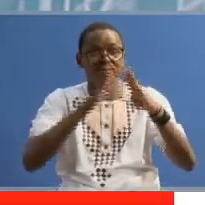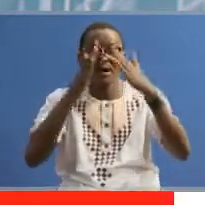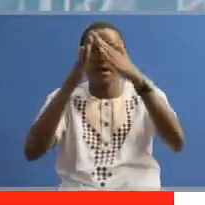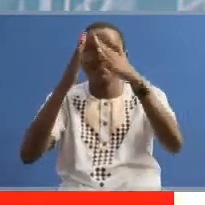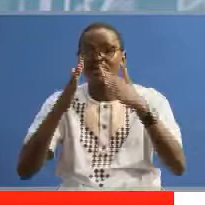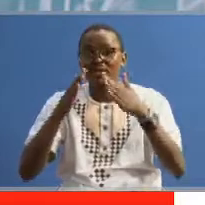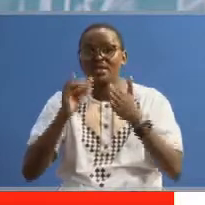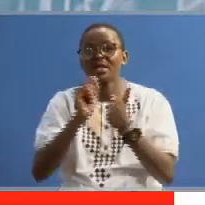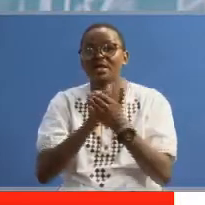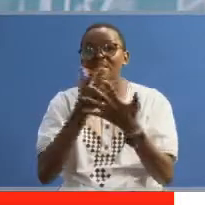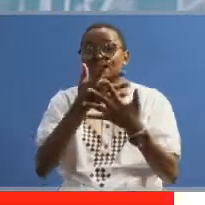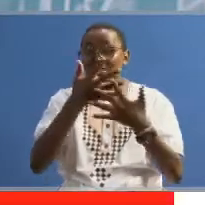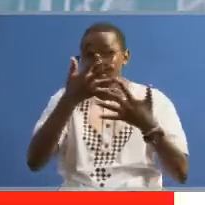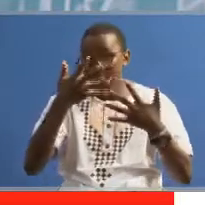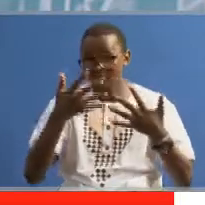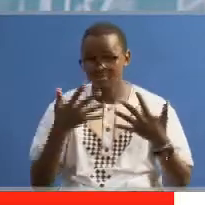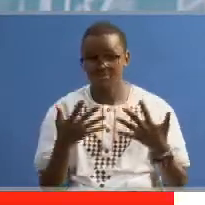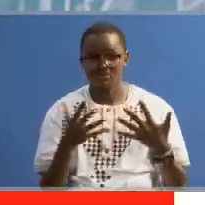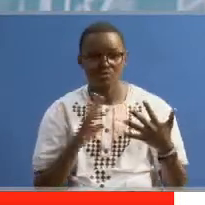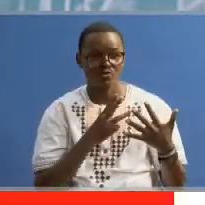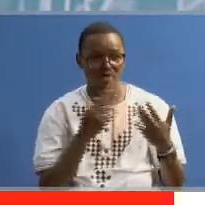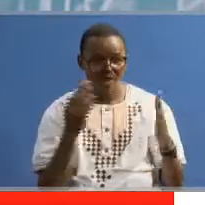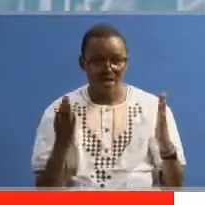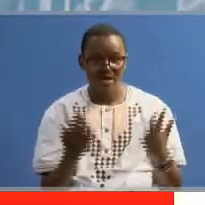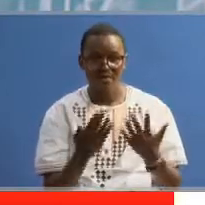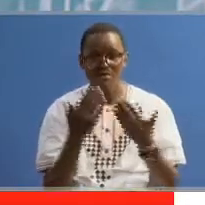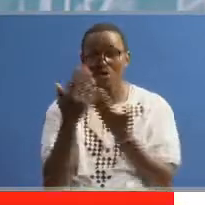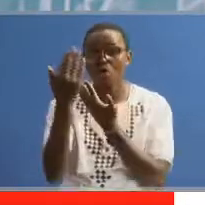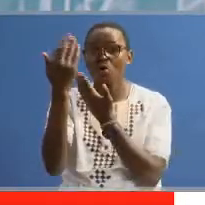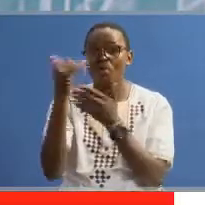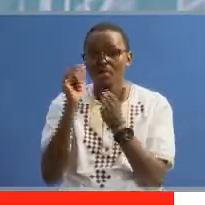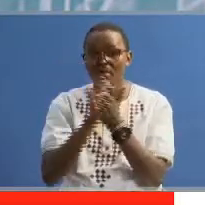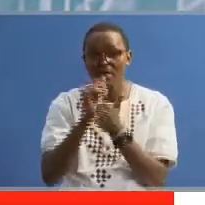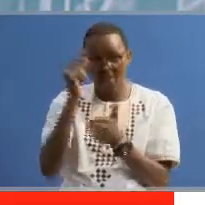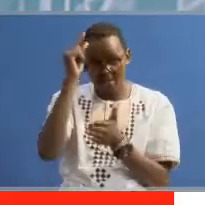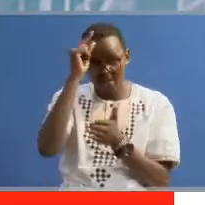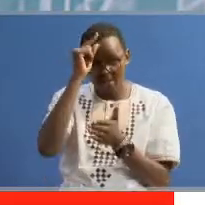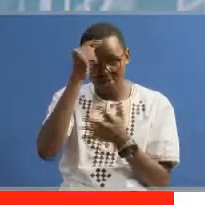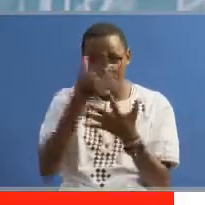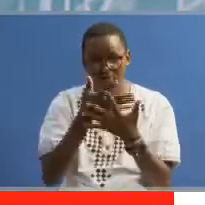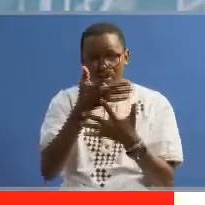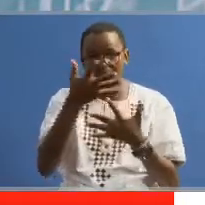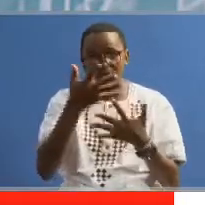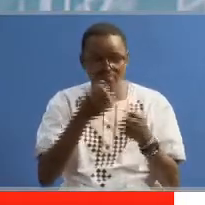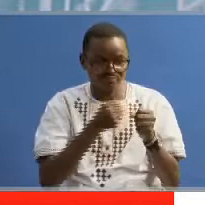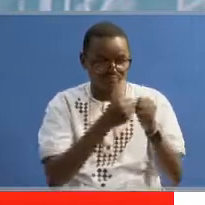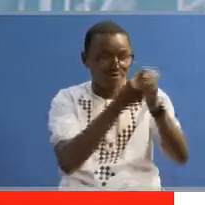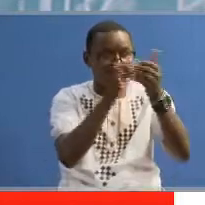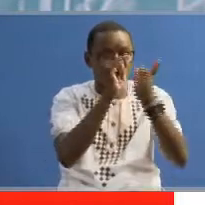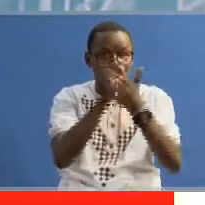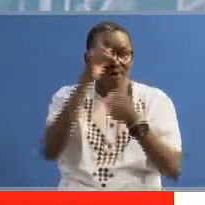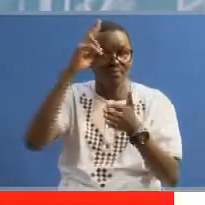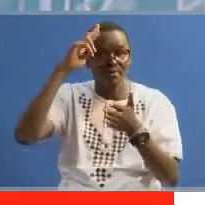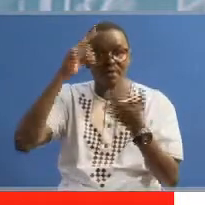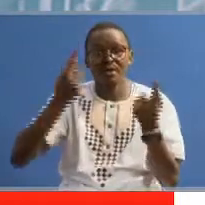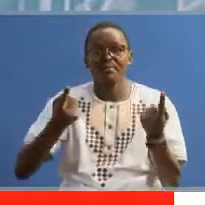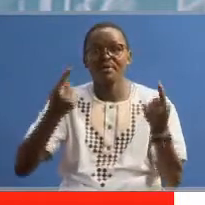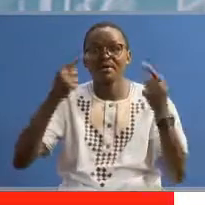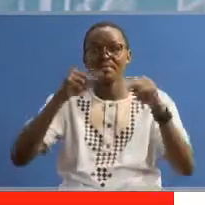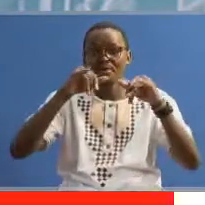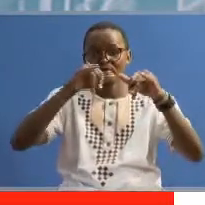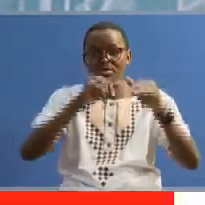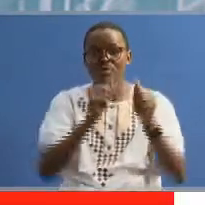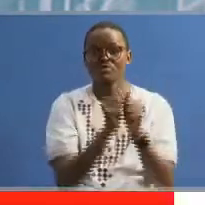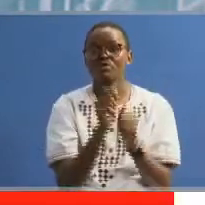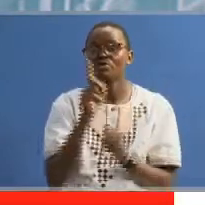places. That is something that we encourage, and we hope that the government will release this funding so that police can come and live